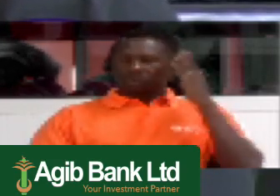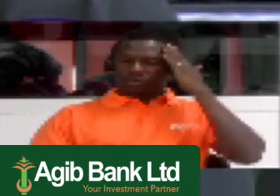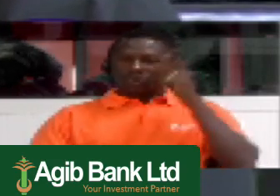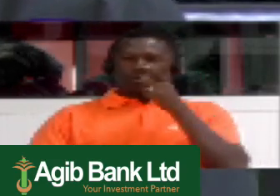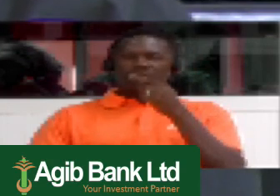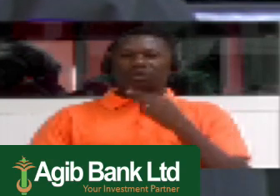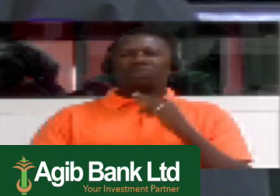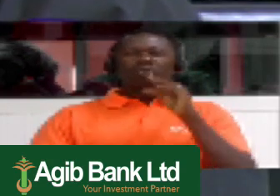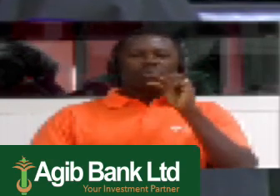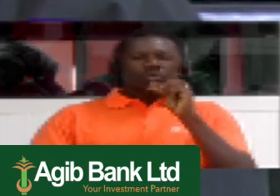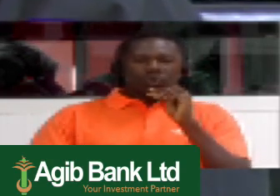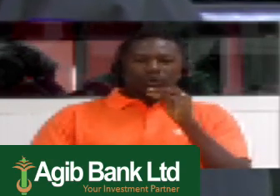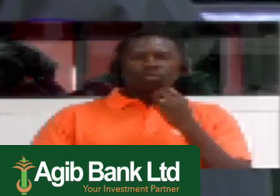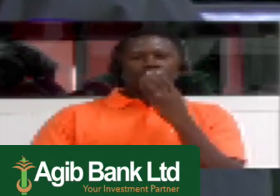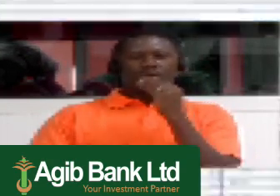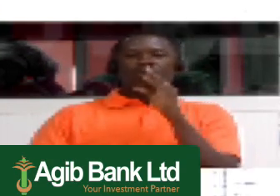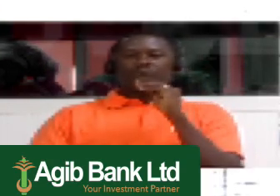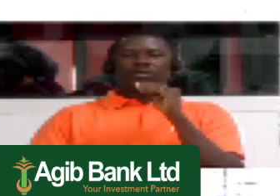So please,